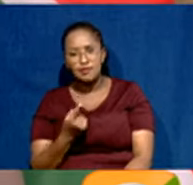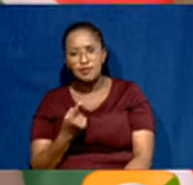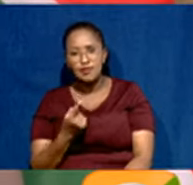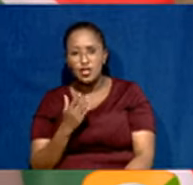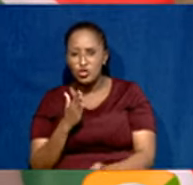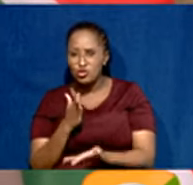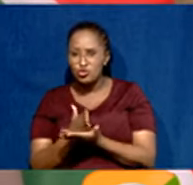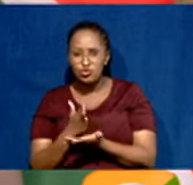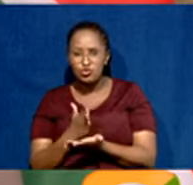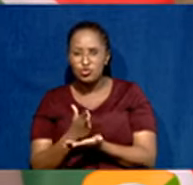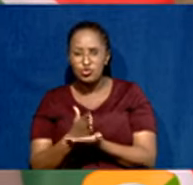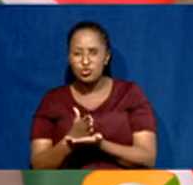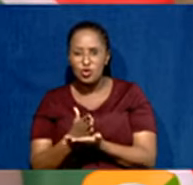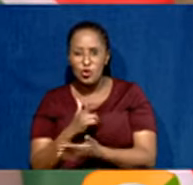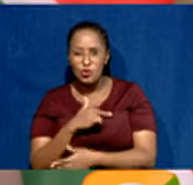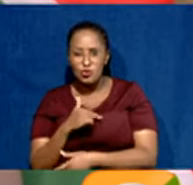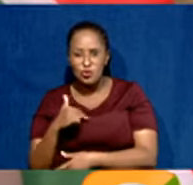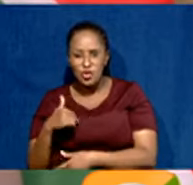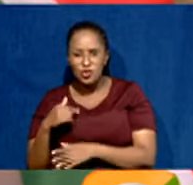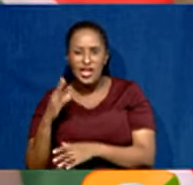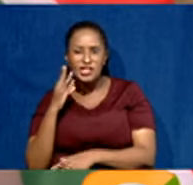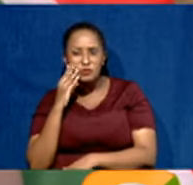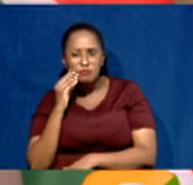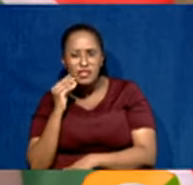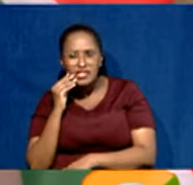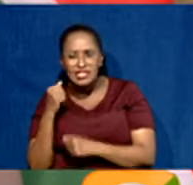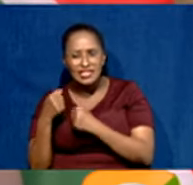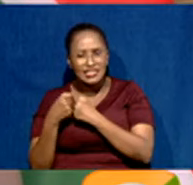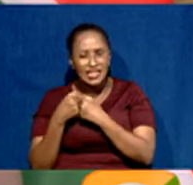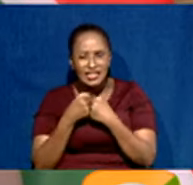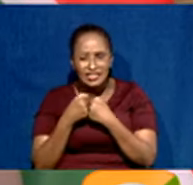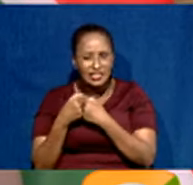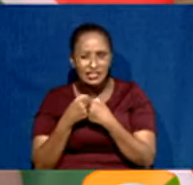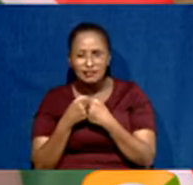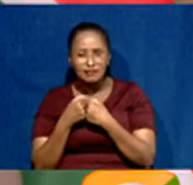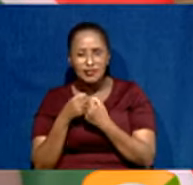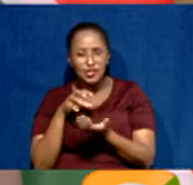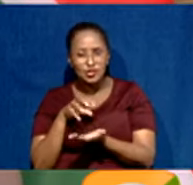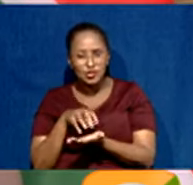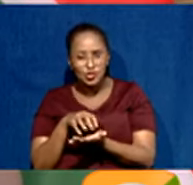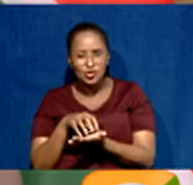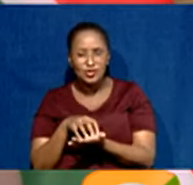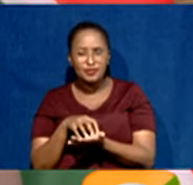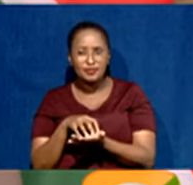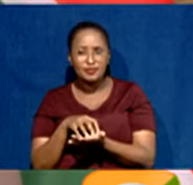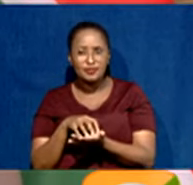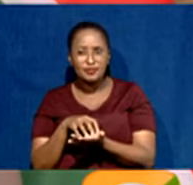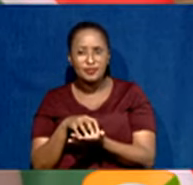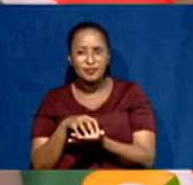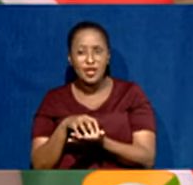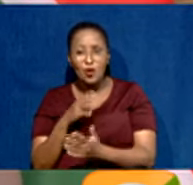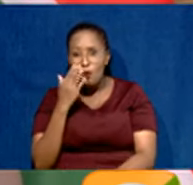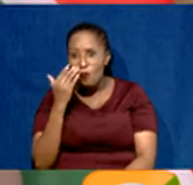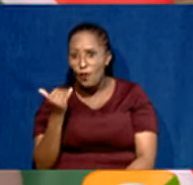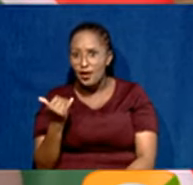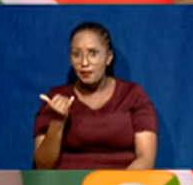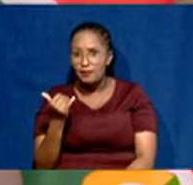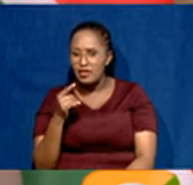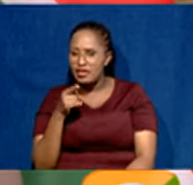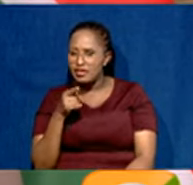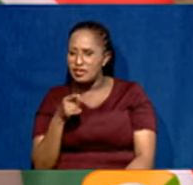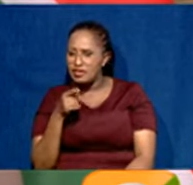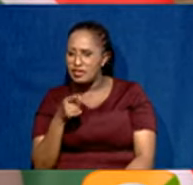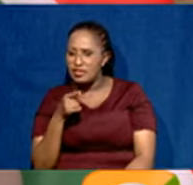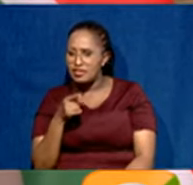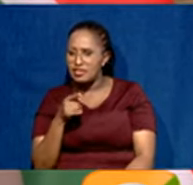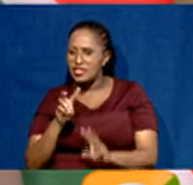it is true, we are facing a difficult situation. We are facing a difficult situation because that is